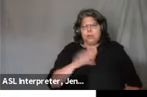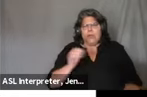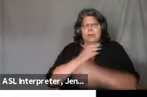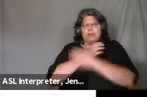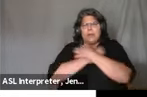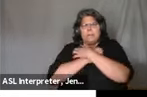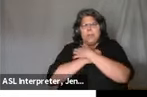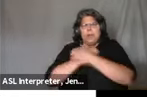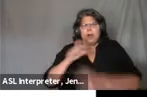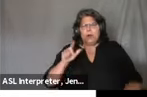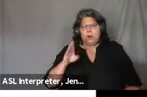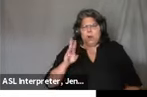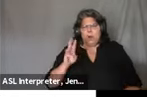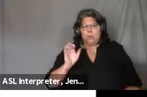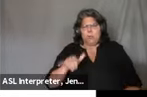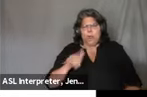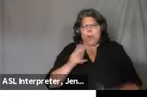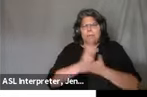those are contributing factors.